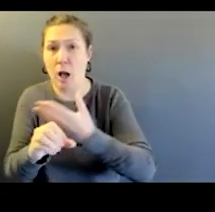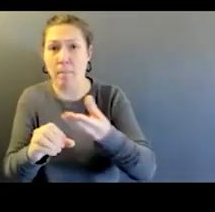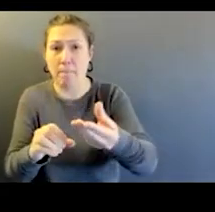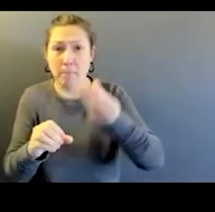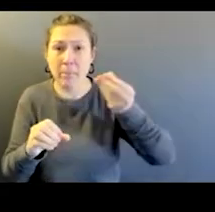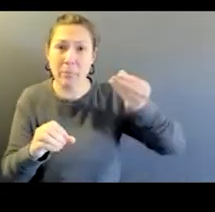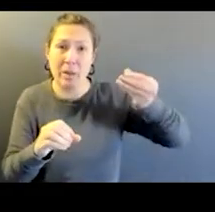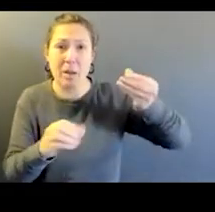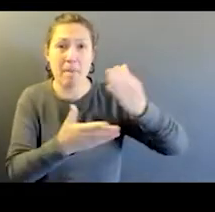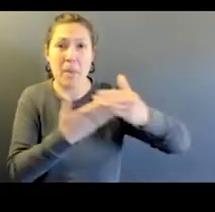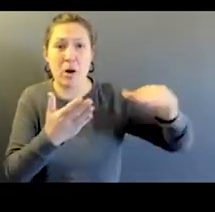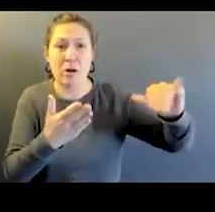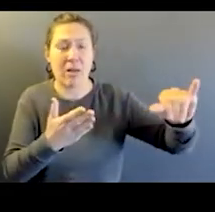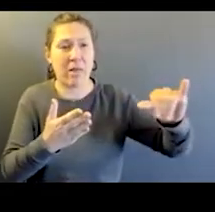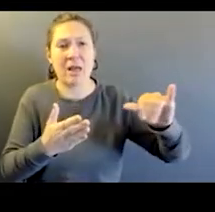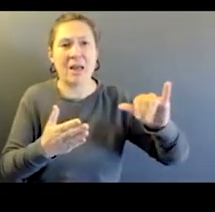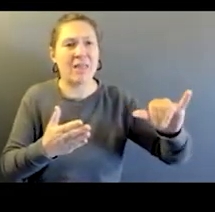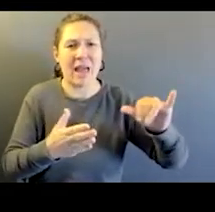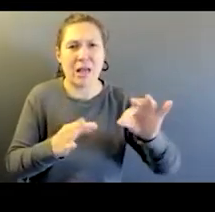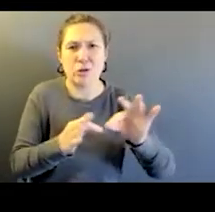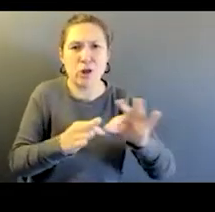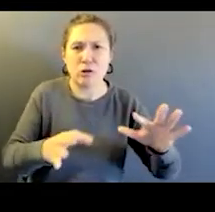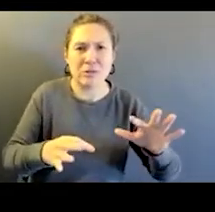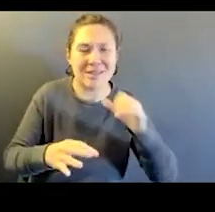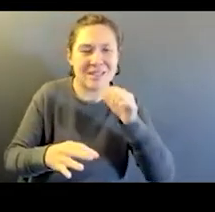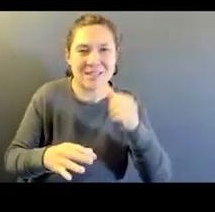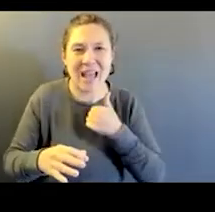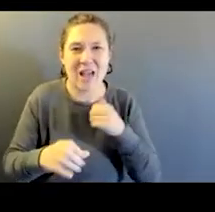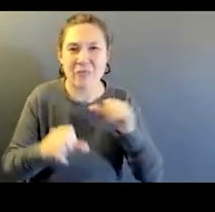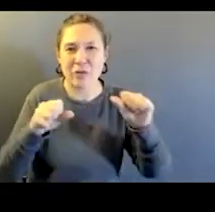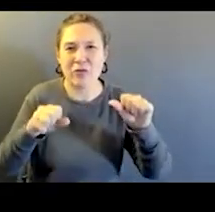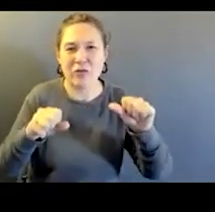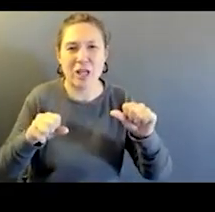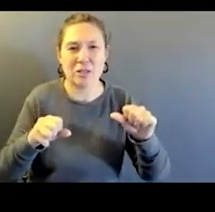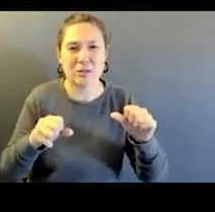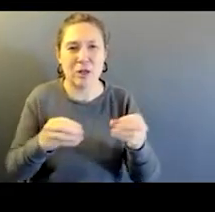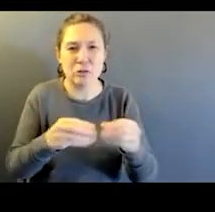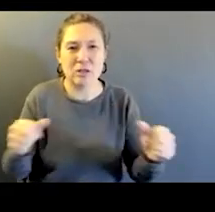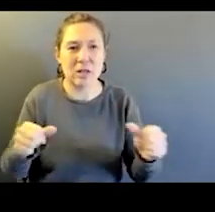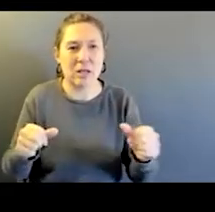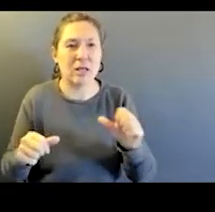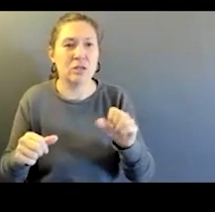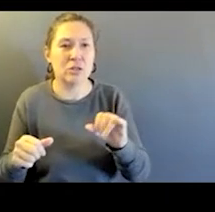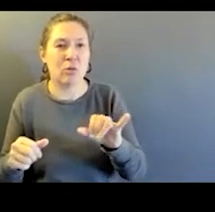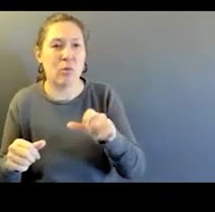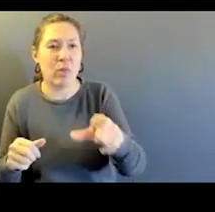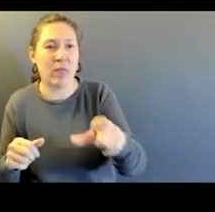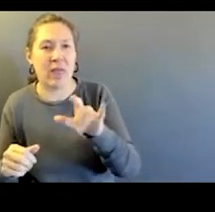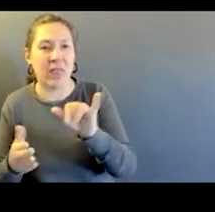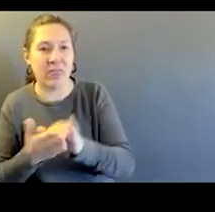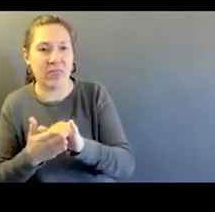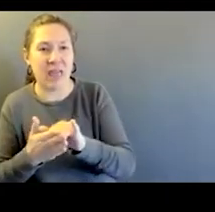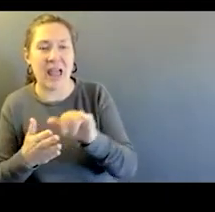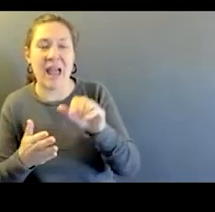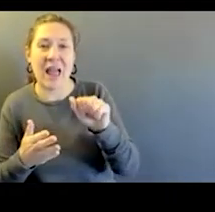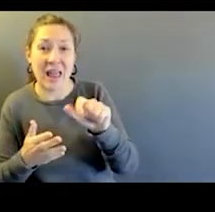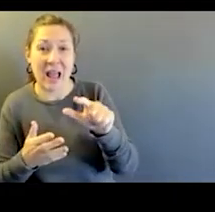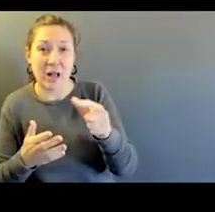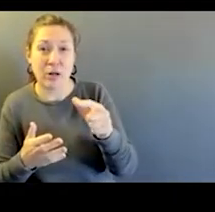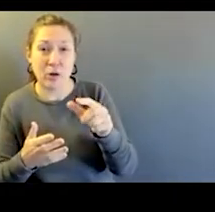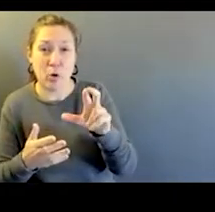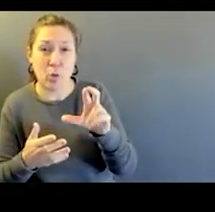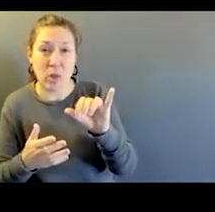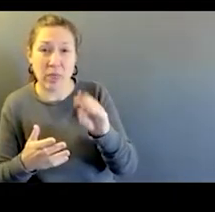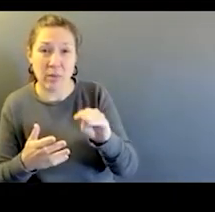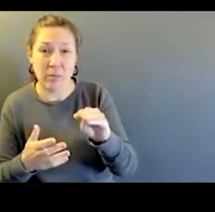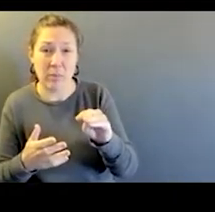contain feasible solutions. So the algorithm, the branch and bound algorithm, who jumps in a particular way from